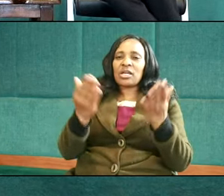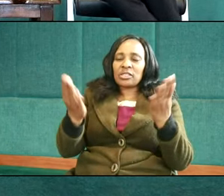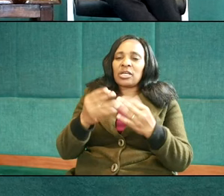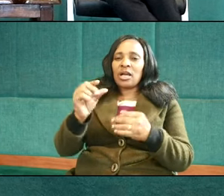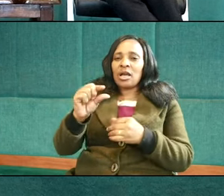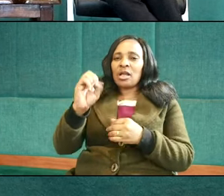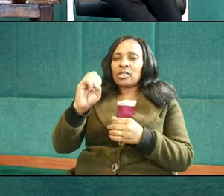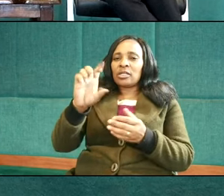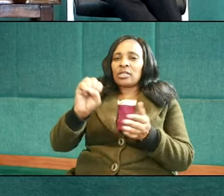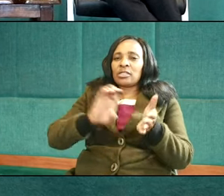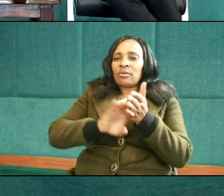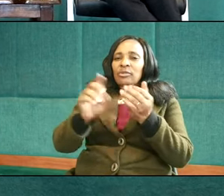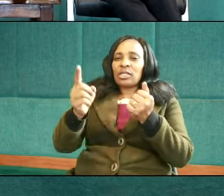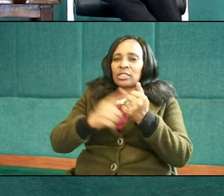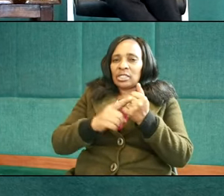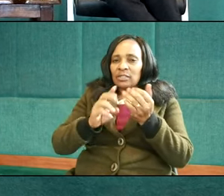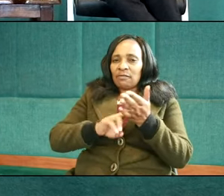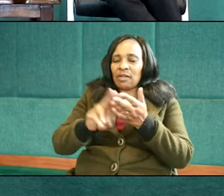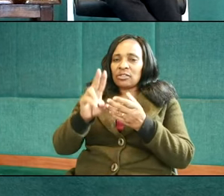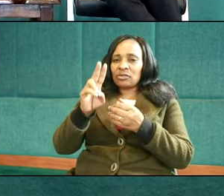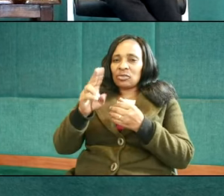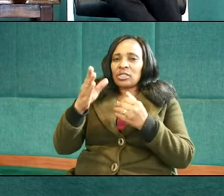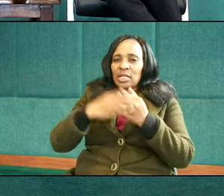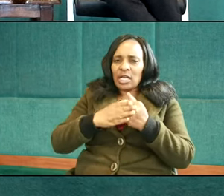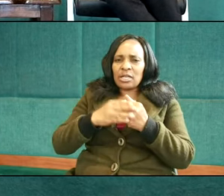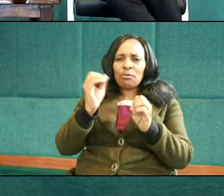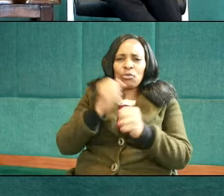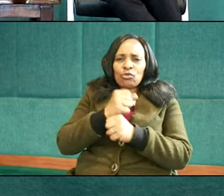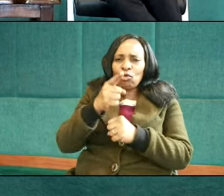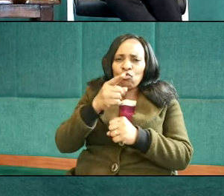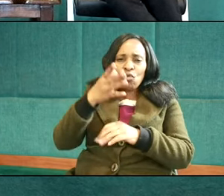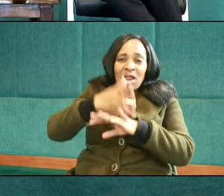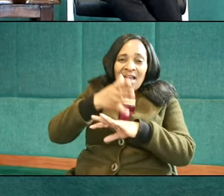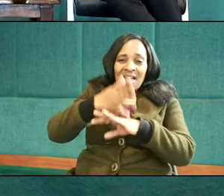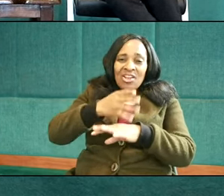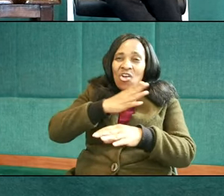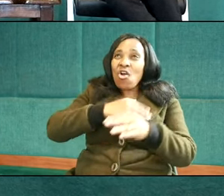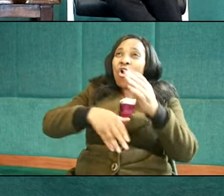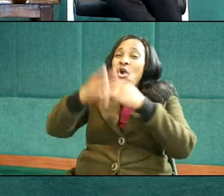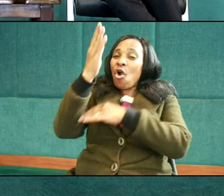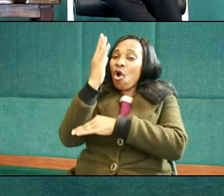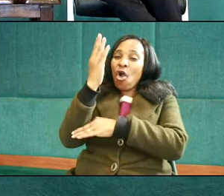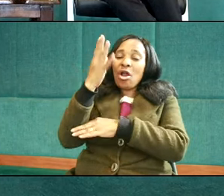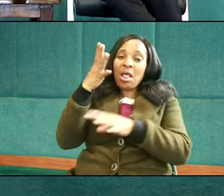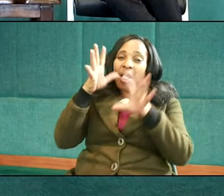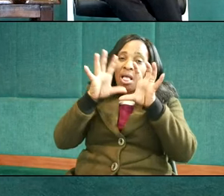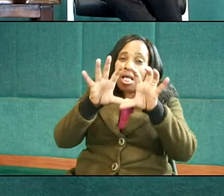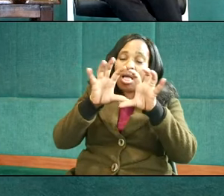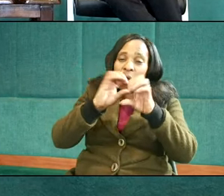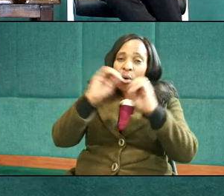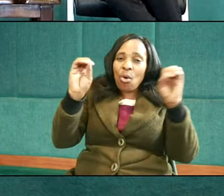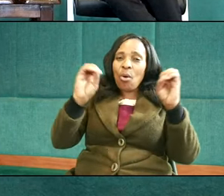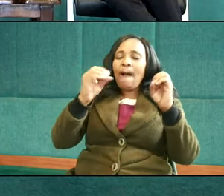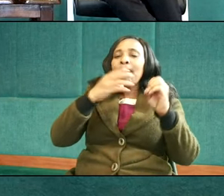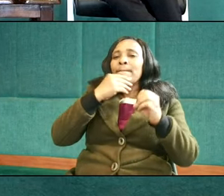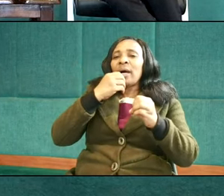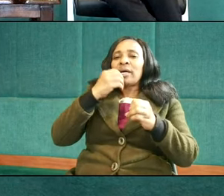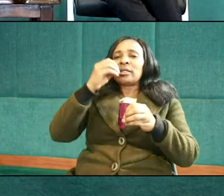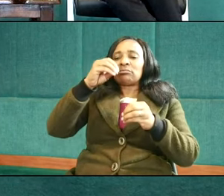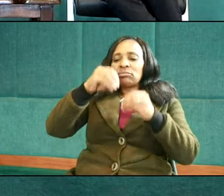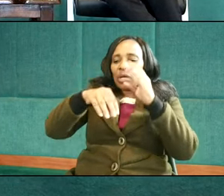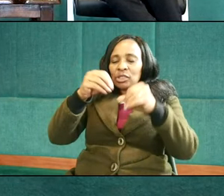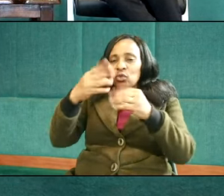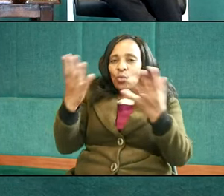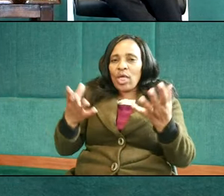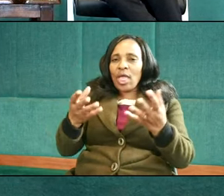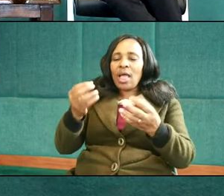from verse 7 to 9, and it says, do not be deceived. God cannot be mocked. A man reaps what he sows. Whoever sows to please